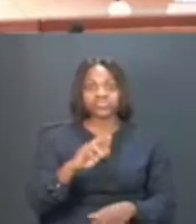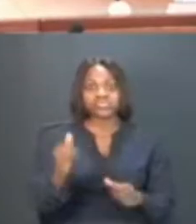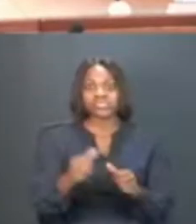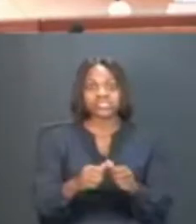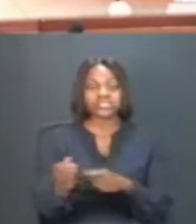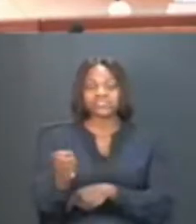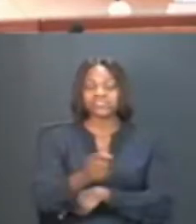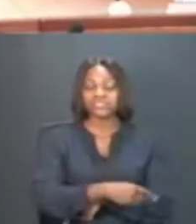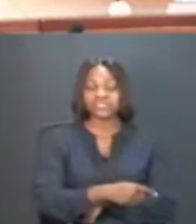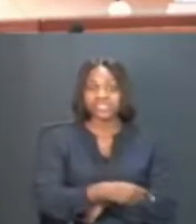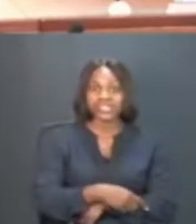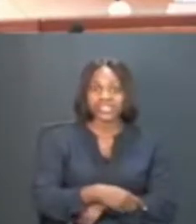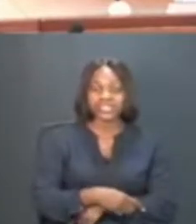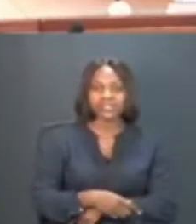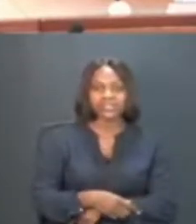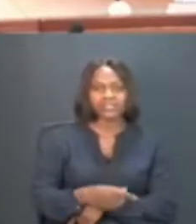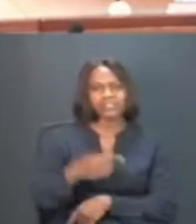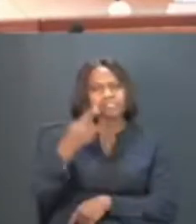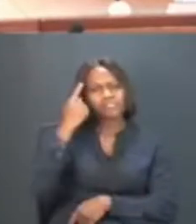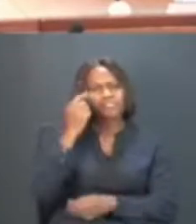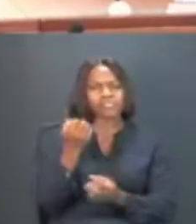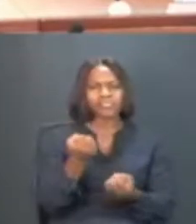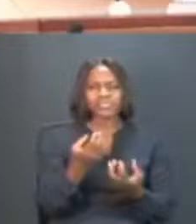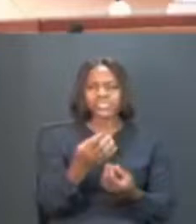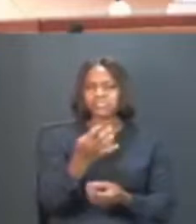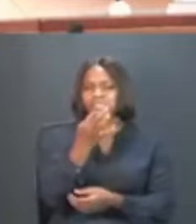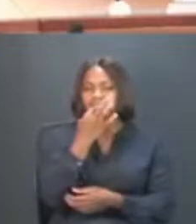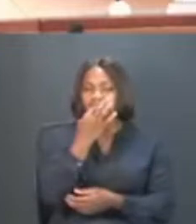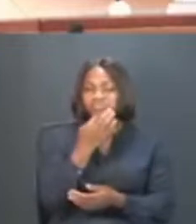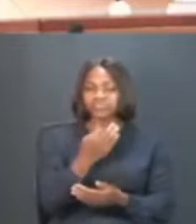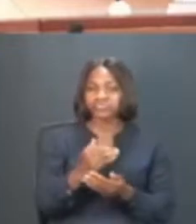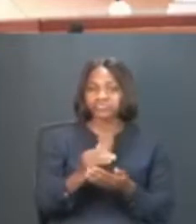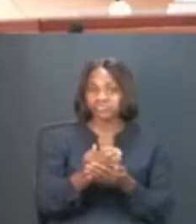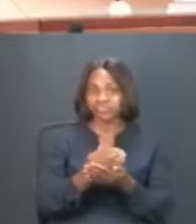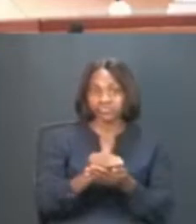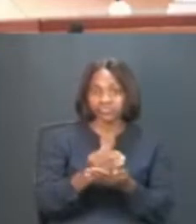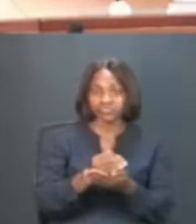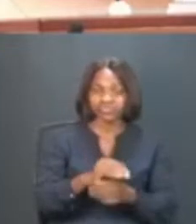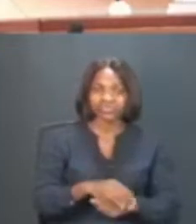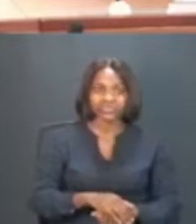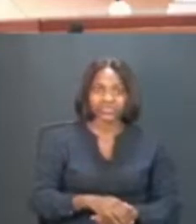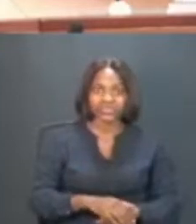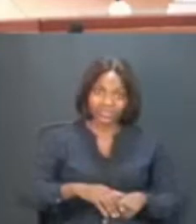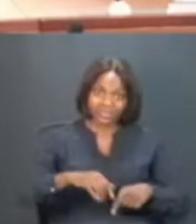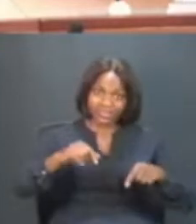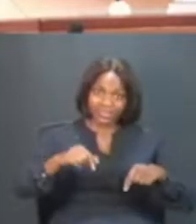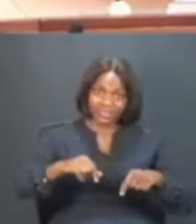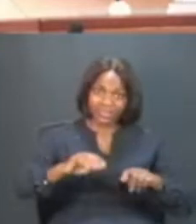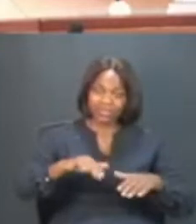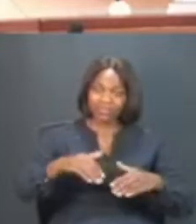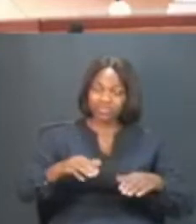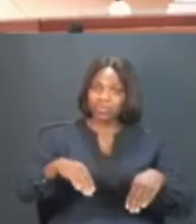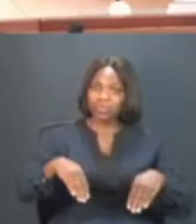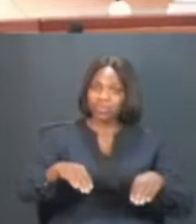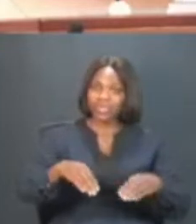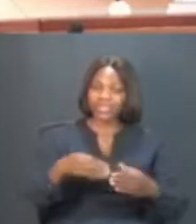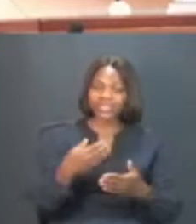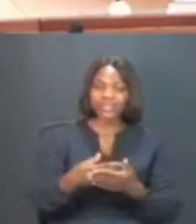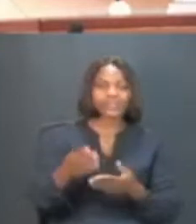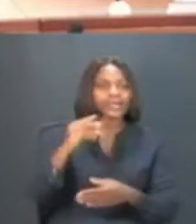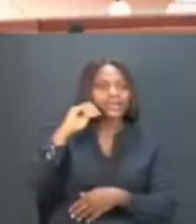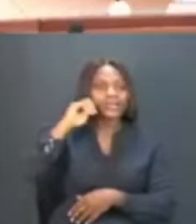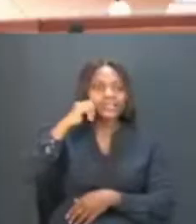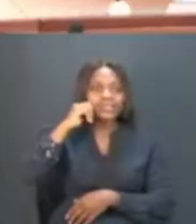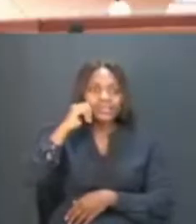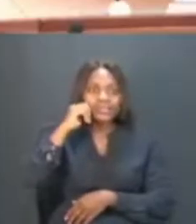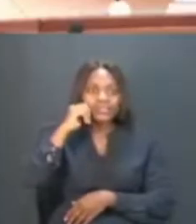we use in a lot of the meals that we prepare at home. These days, Mr. Speaker, you go to the market, you buy tomatoes,